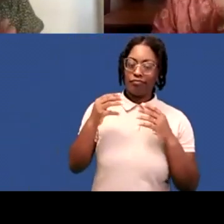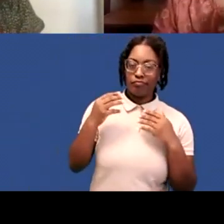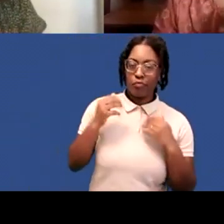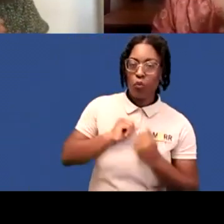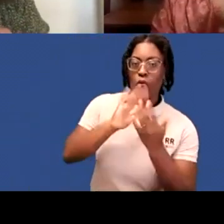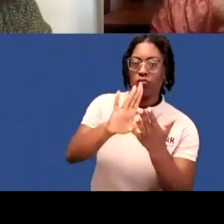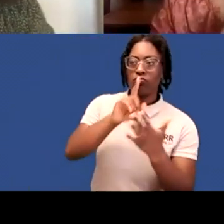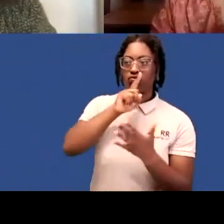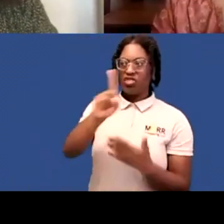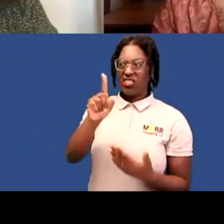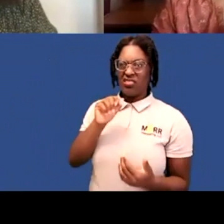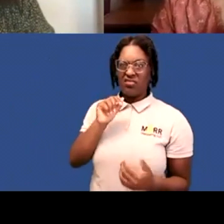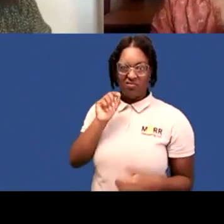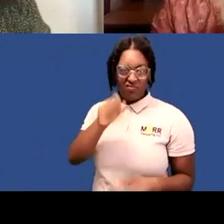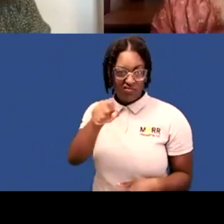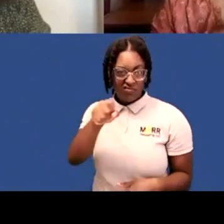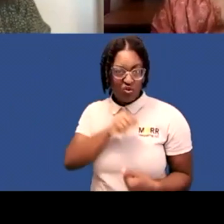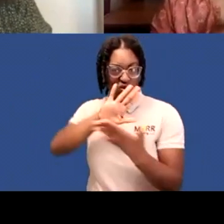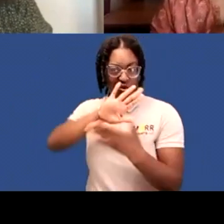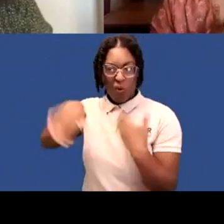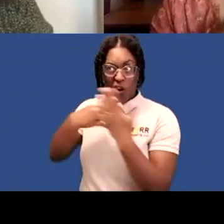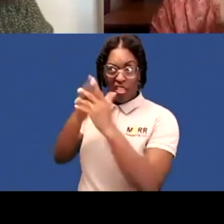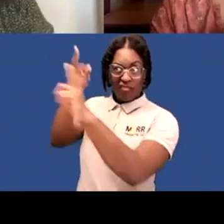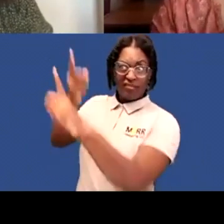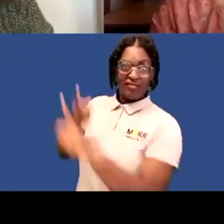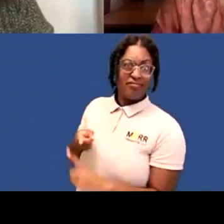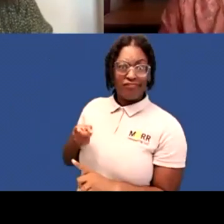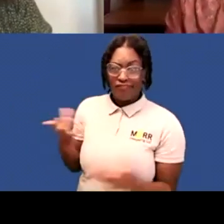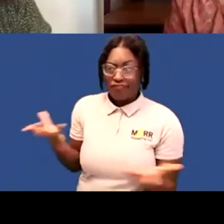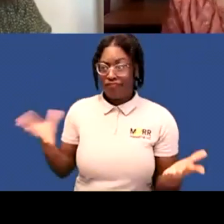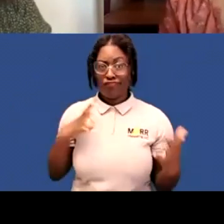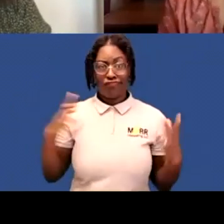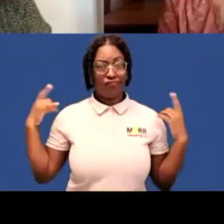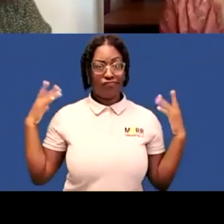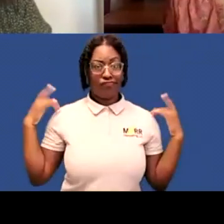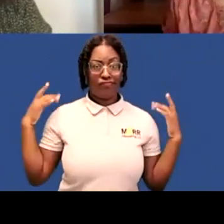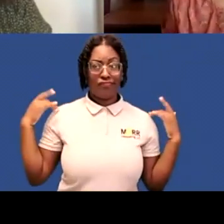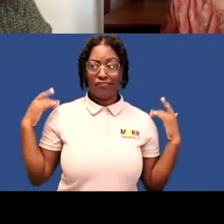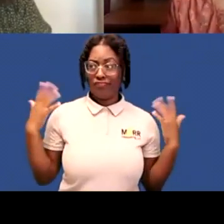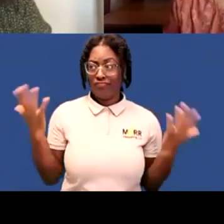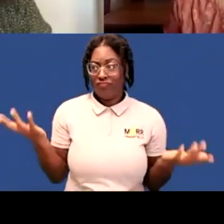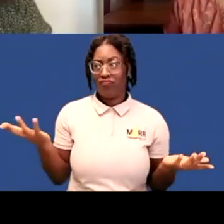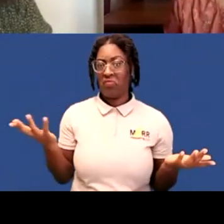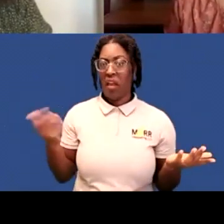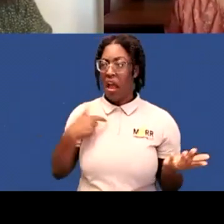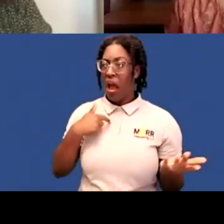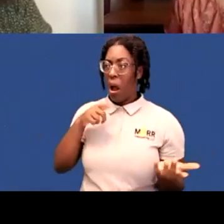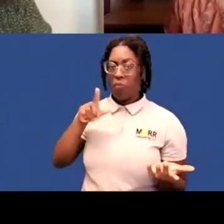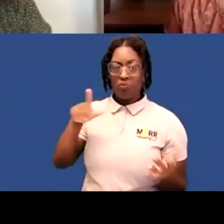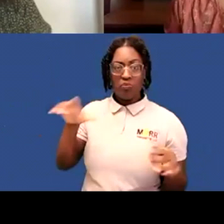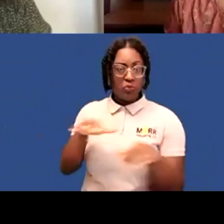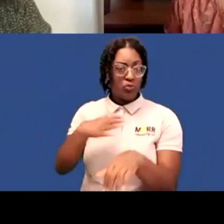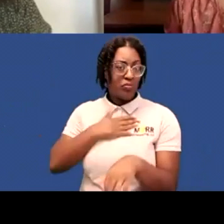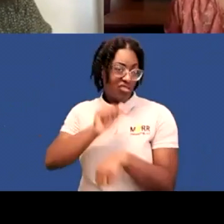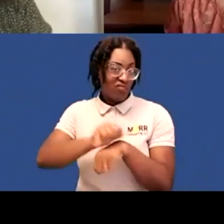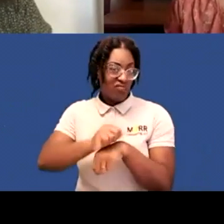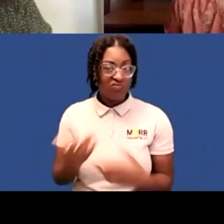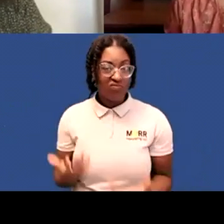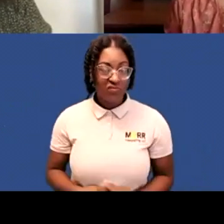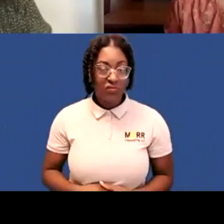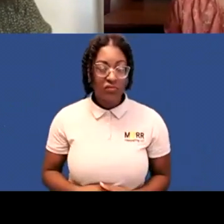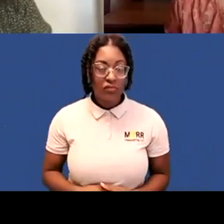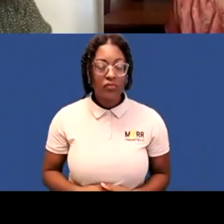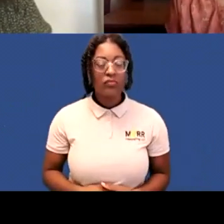and let the higher ups fight that battle for you. Another way is to get parents engaged in ways that really